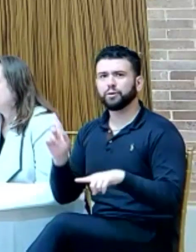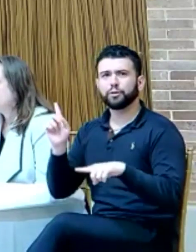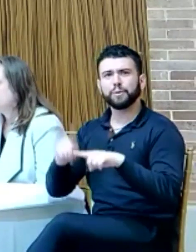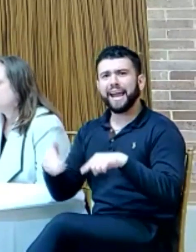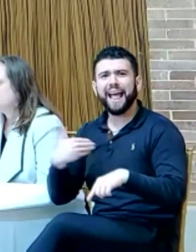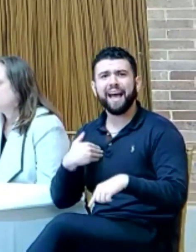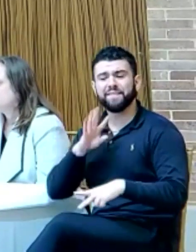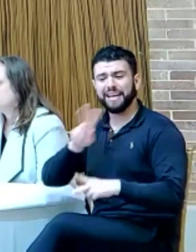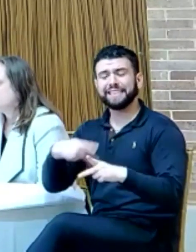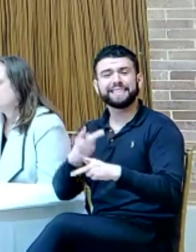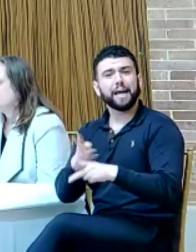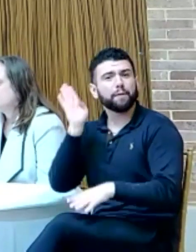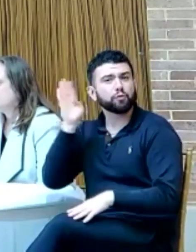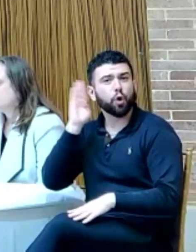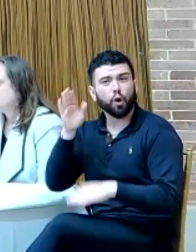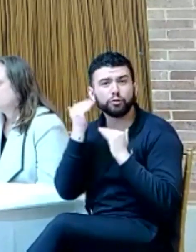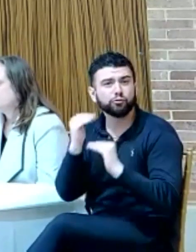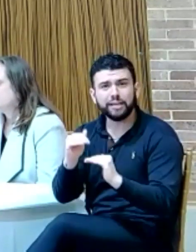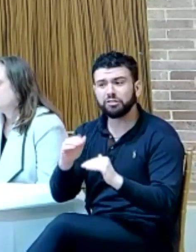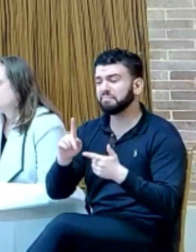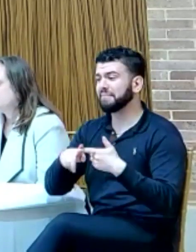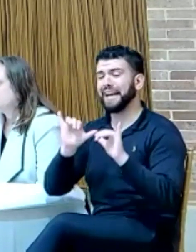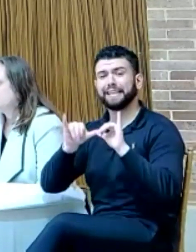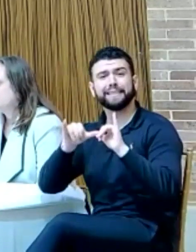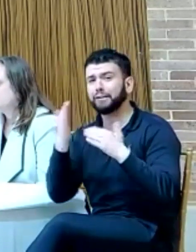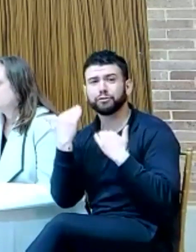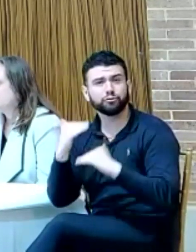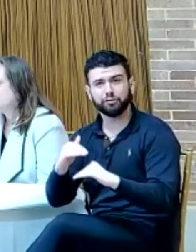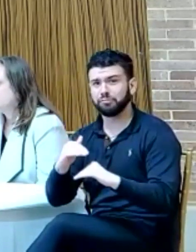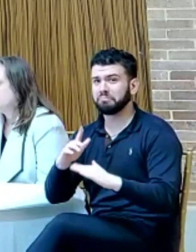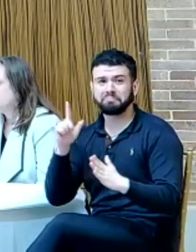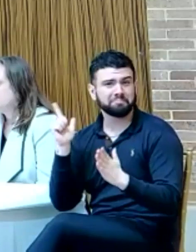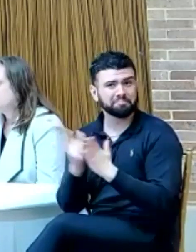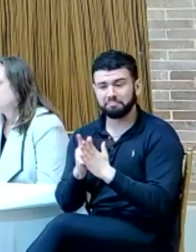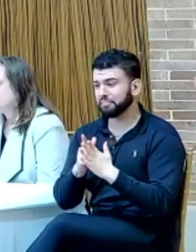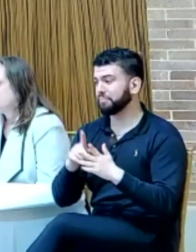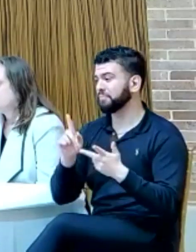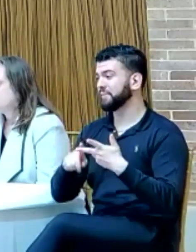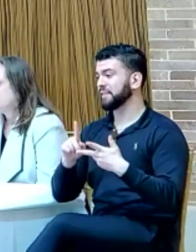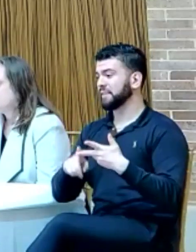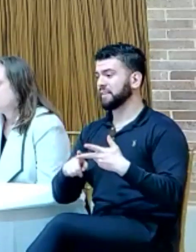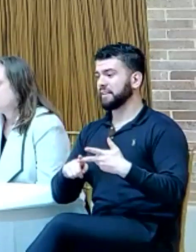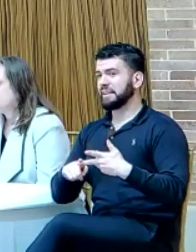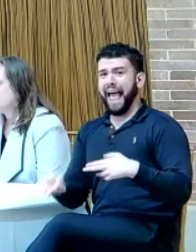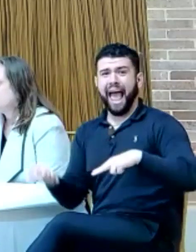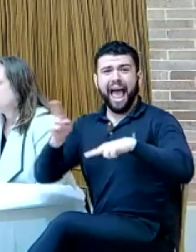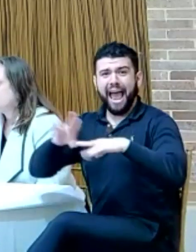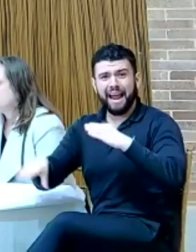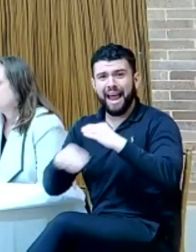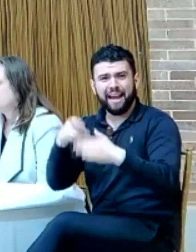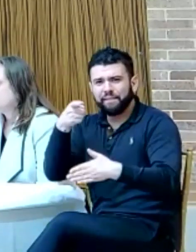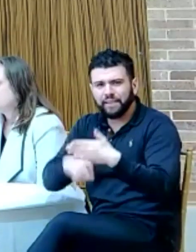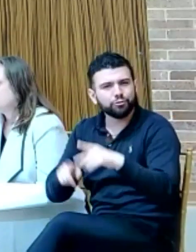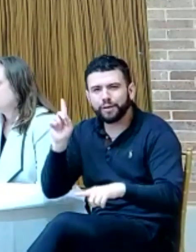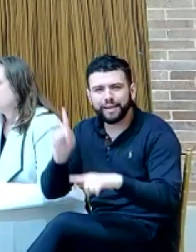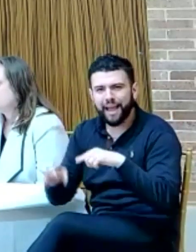restriction you can't have a size restriction uh you can't be assigning fees that you would normally assign for pets because the emotional